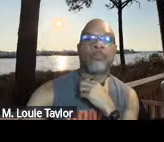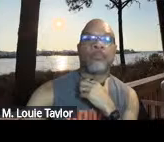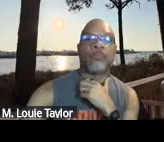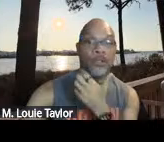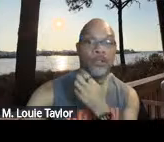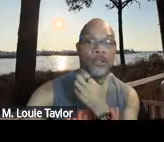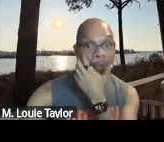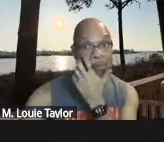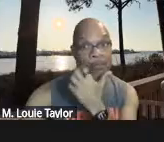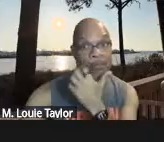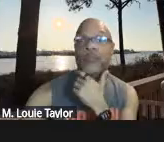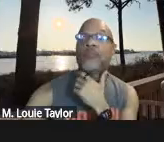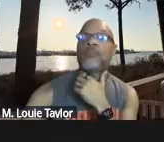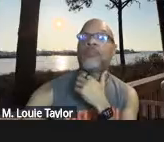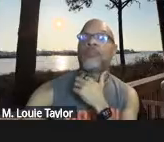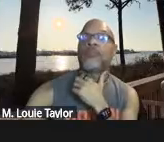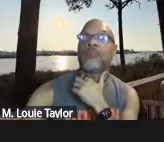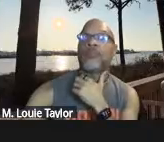There we go.